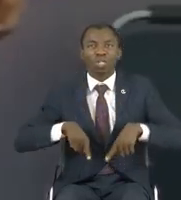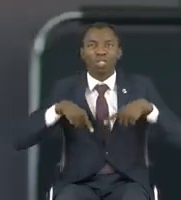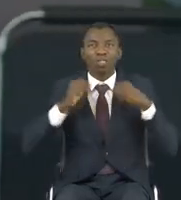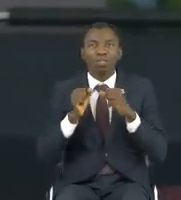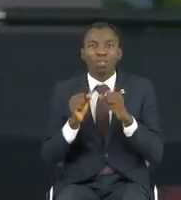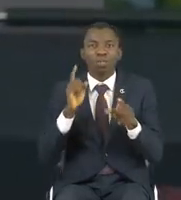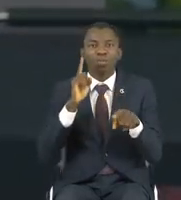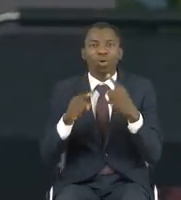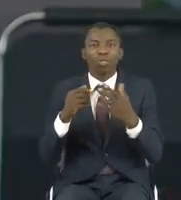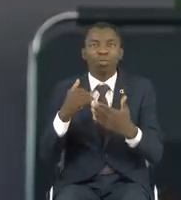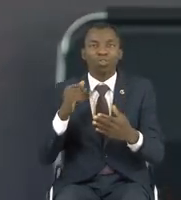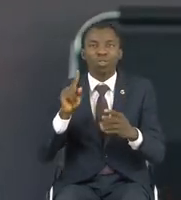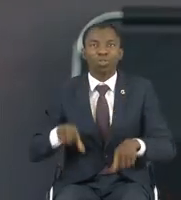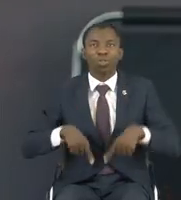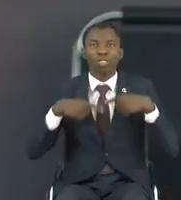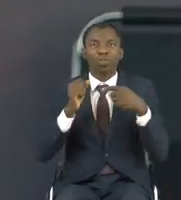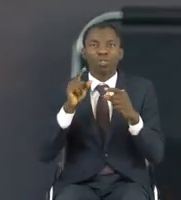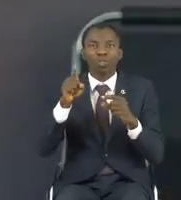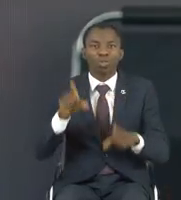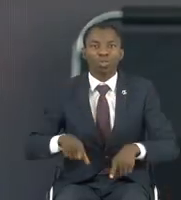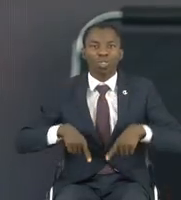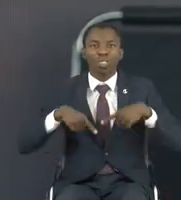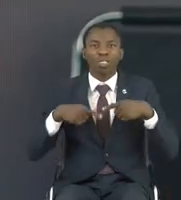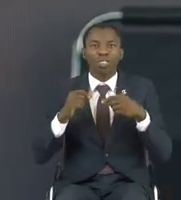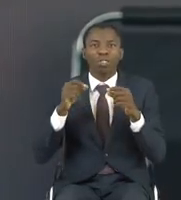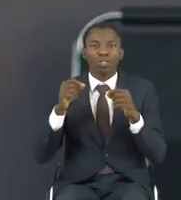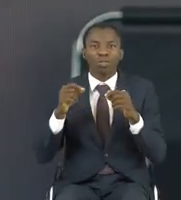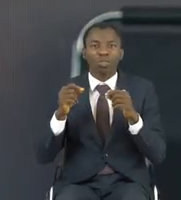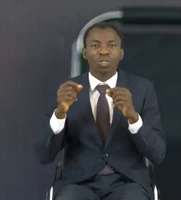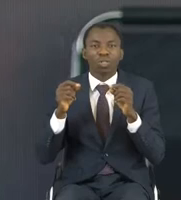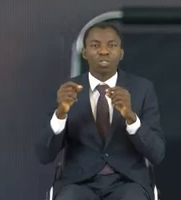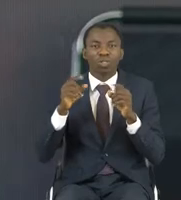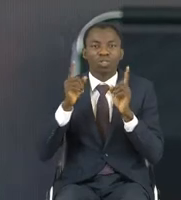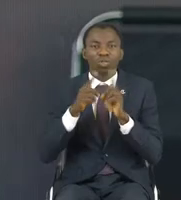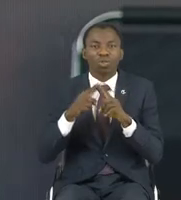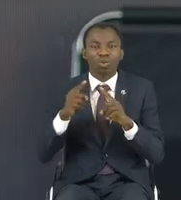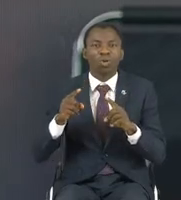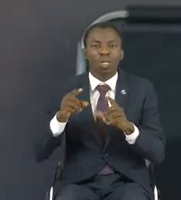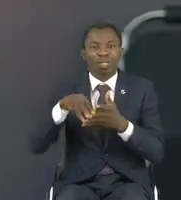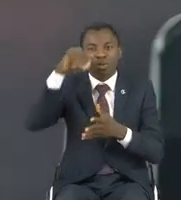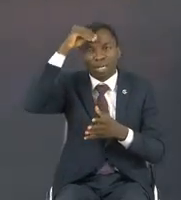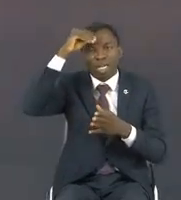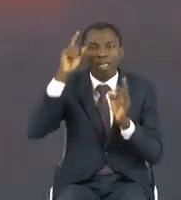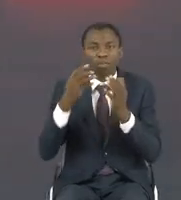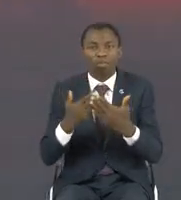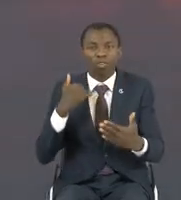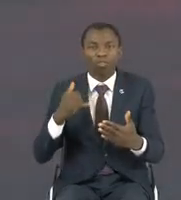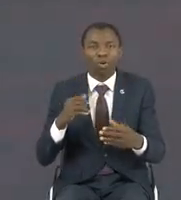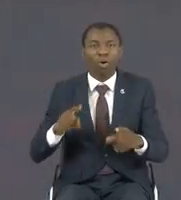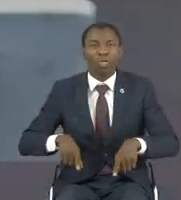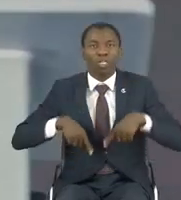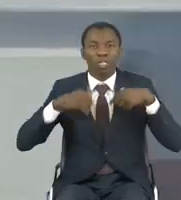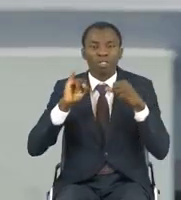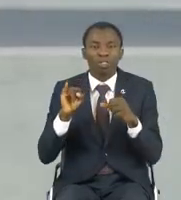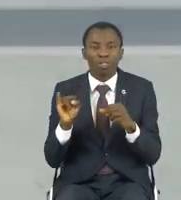you lead, you learn before leading. You want to lead other people,